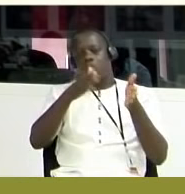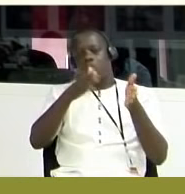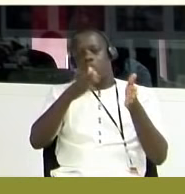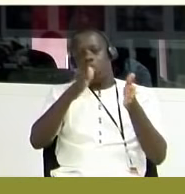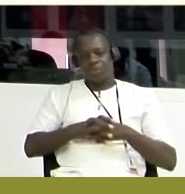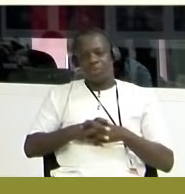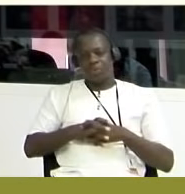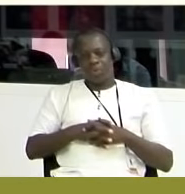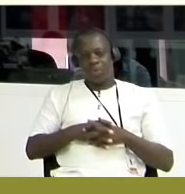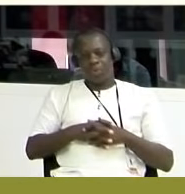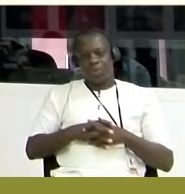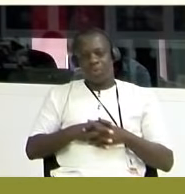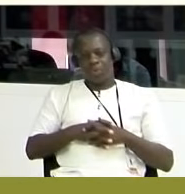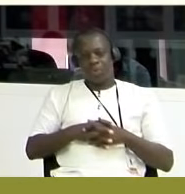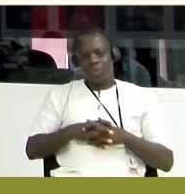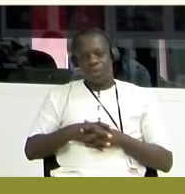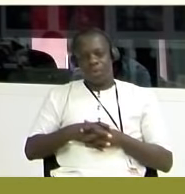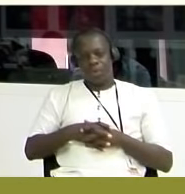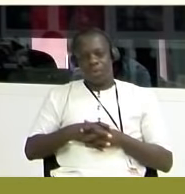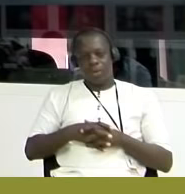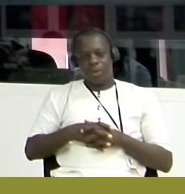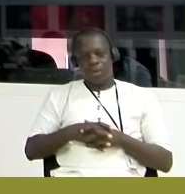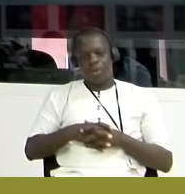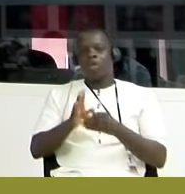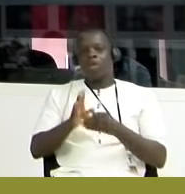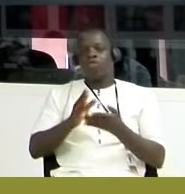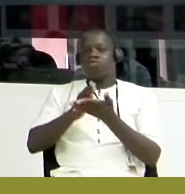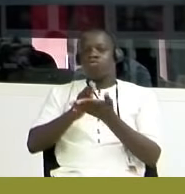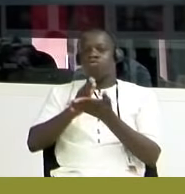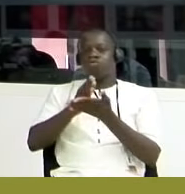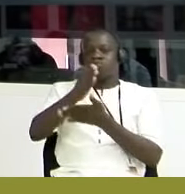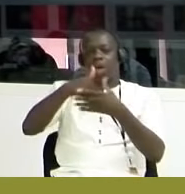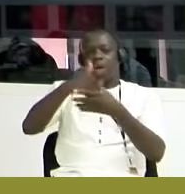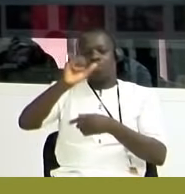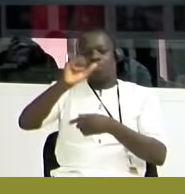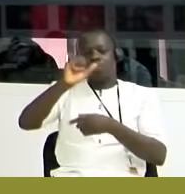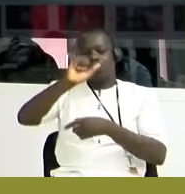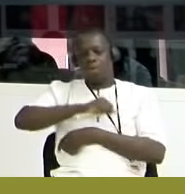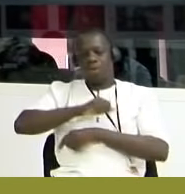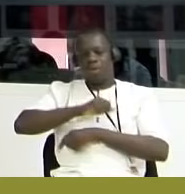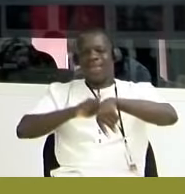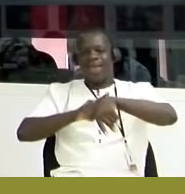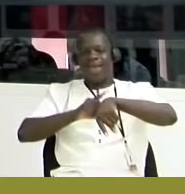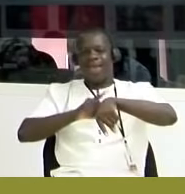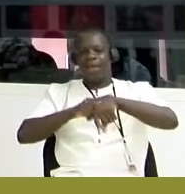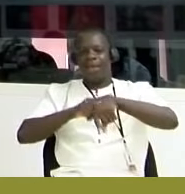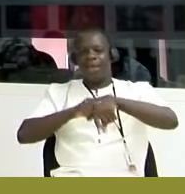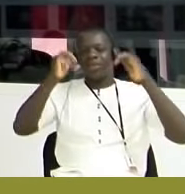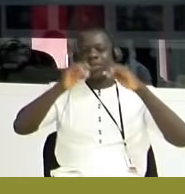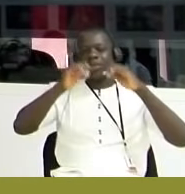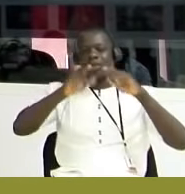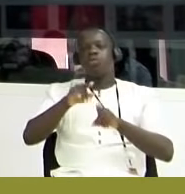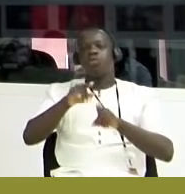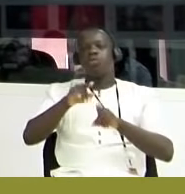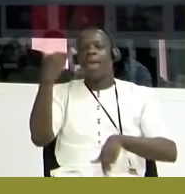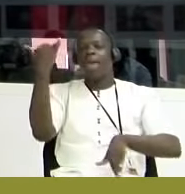Throughout your period, your time as Minister of Interior, did you ever see any security risk assessment